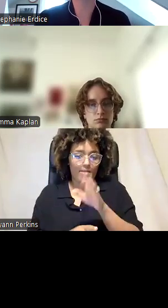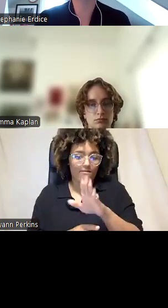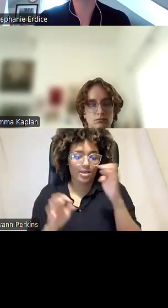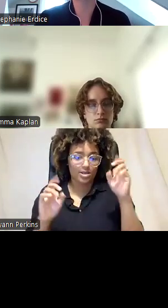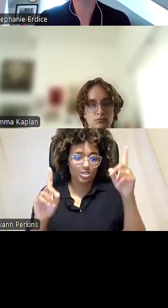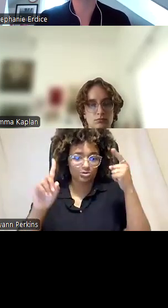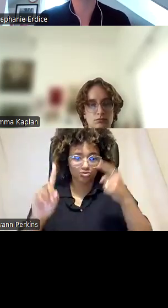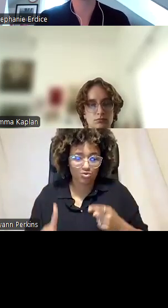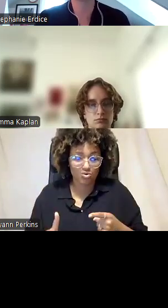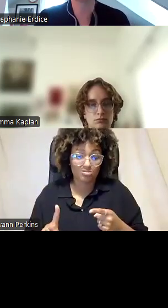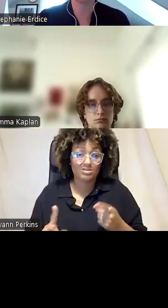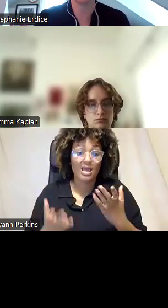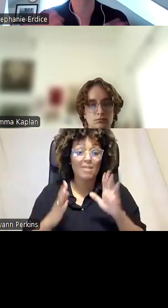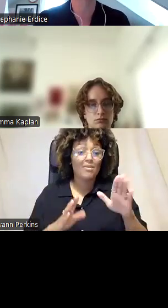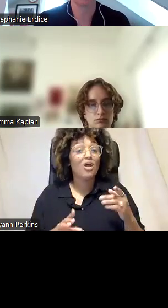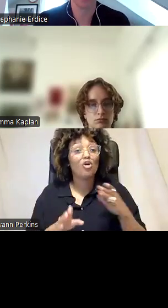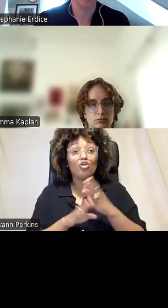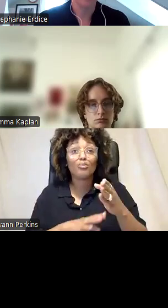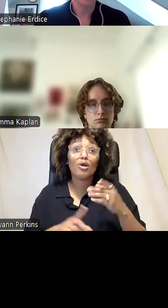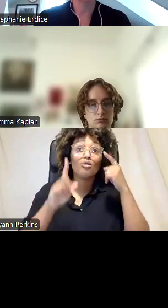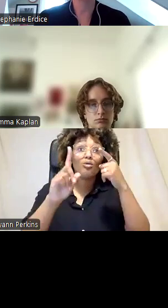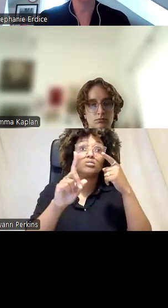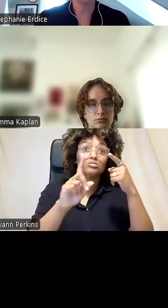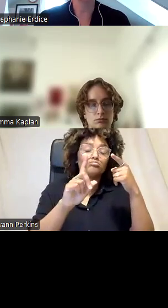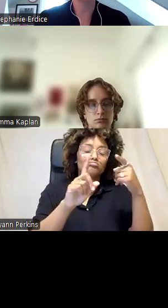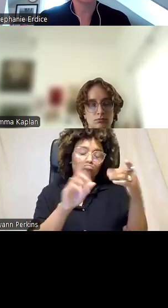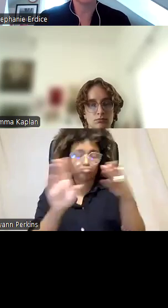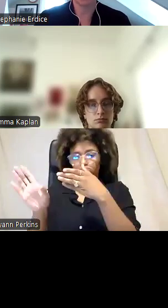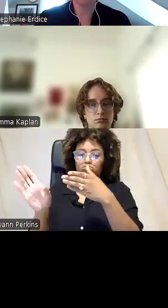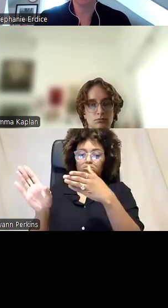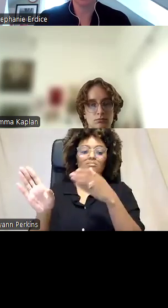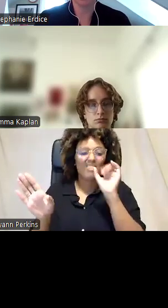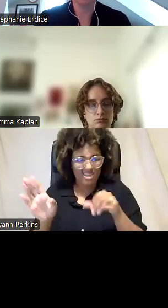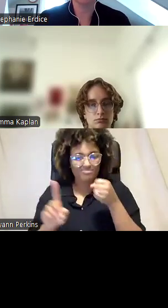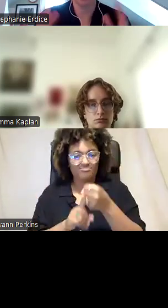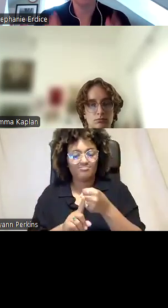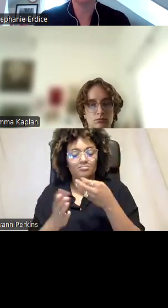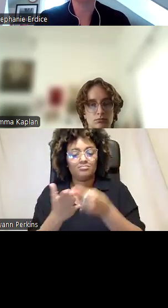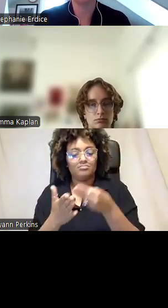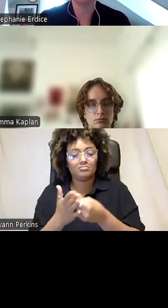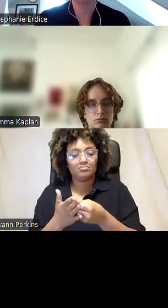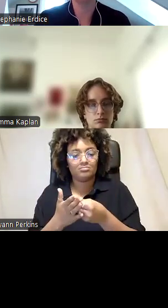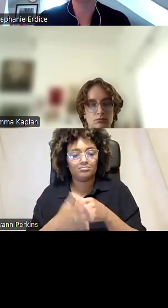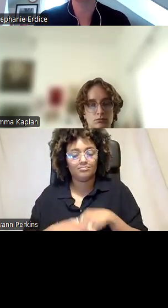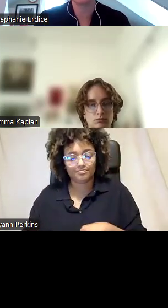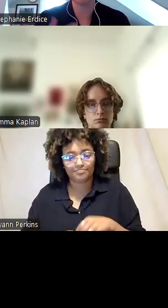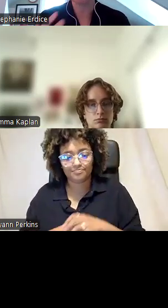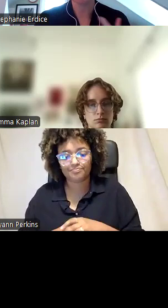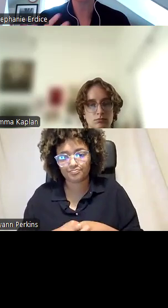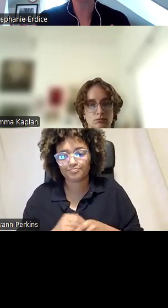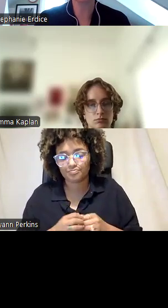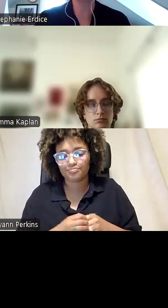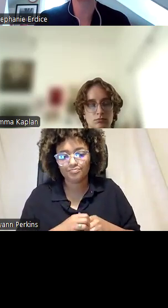were planning to do for their career altogether. And so all of those things could have an impact